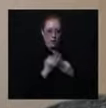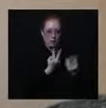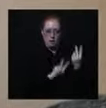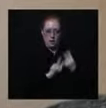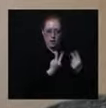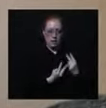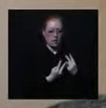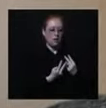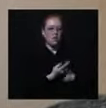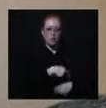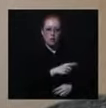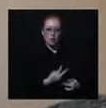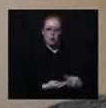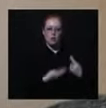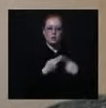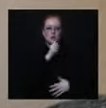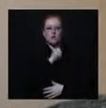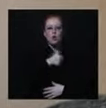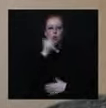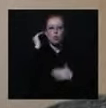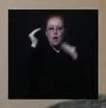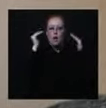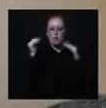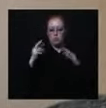really have families who wanted to visit. They're all older adults,